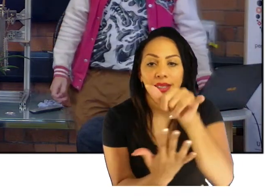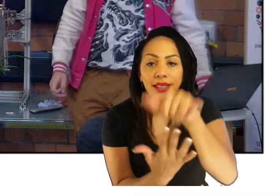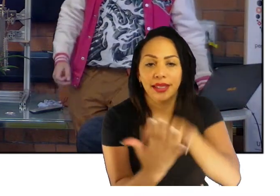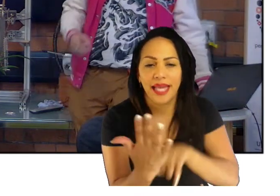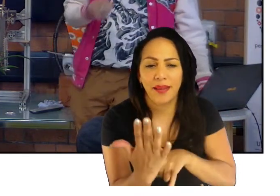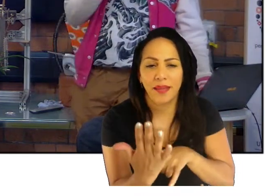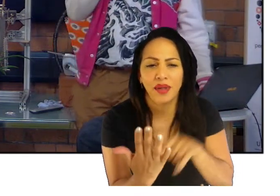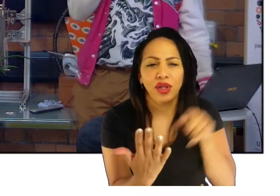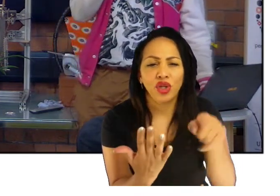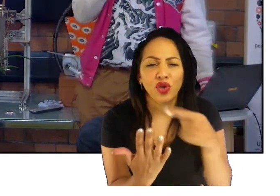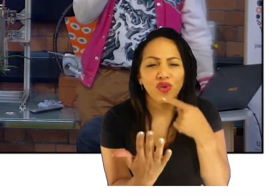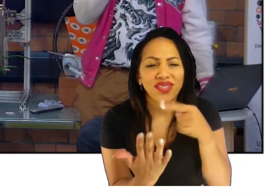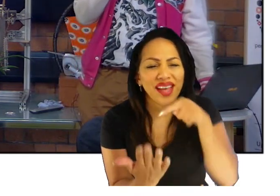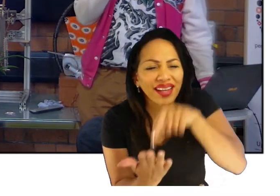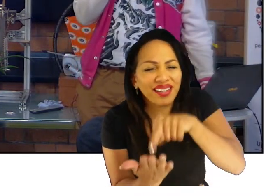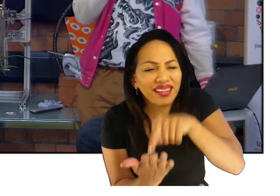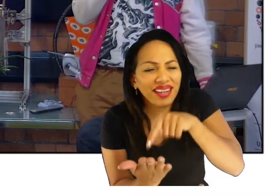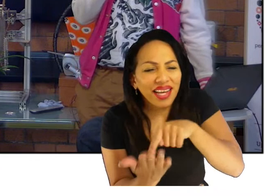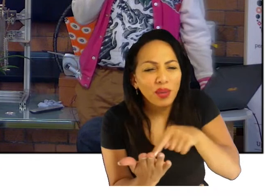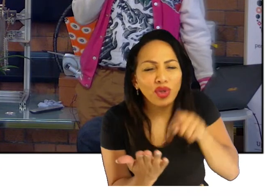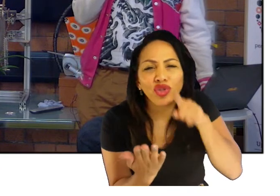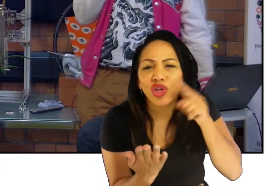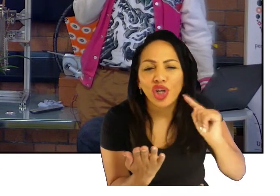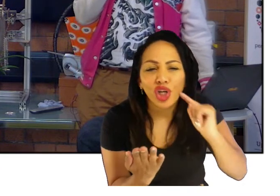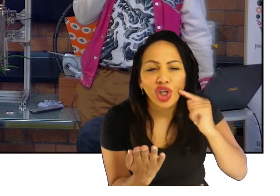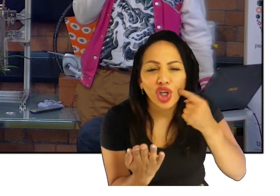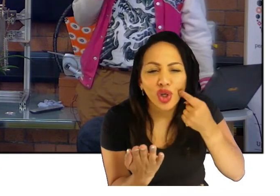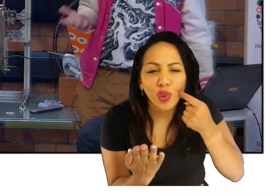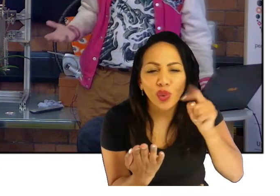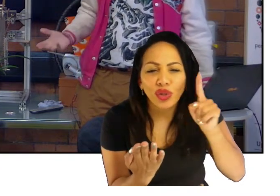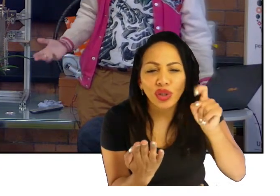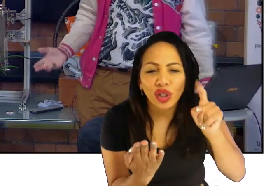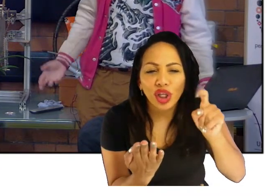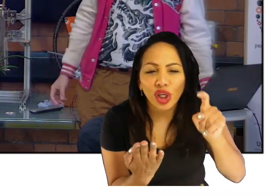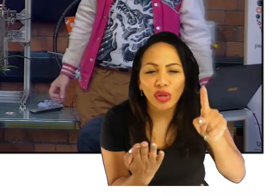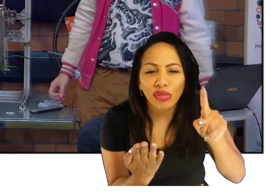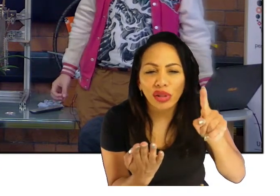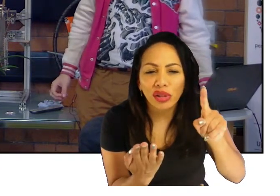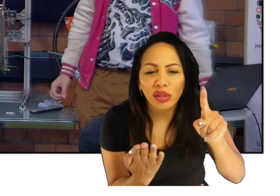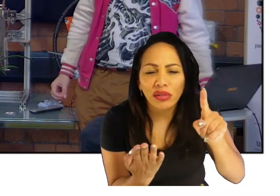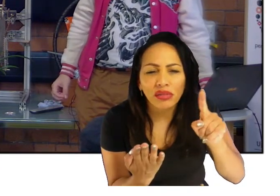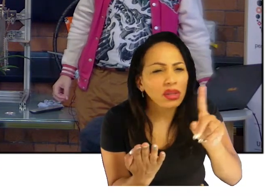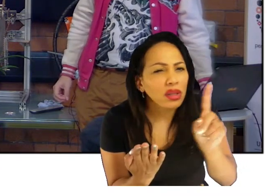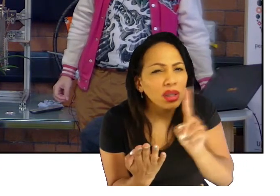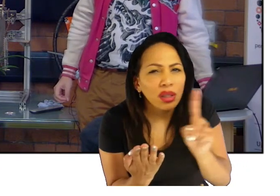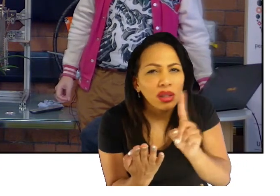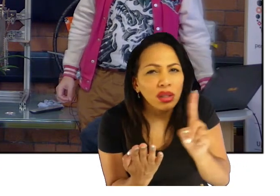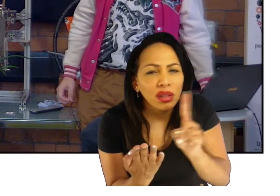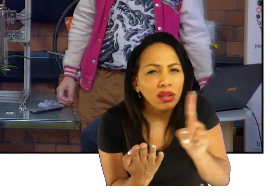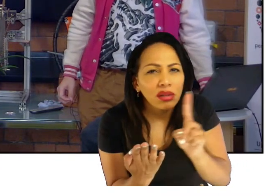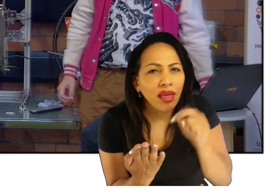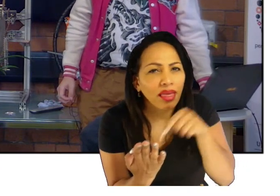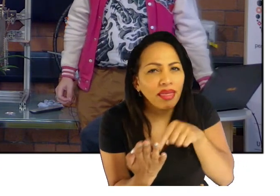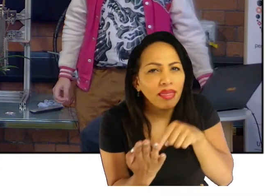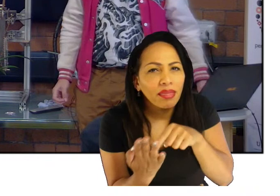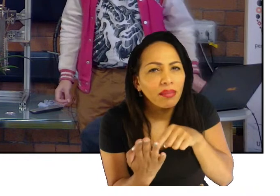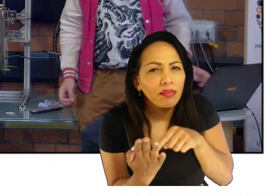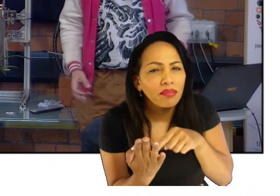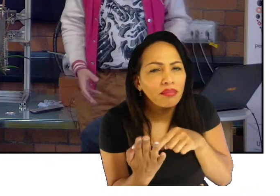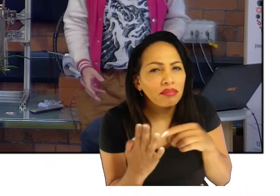or bad. I just wondered if you could talk a little bit about that statement, what it is, how you use it, that kind of thing.